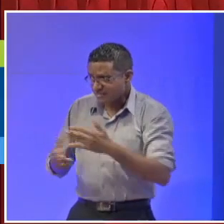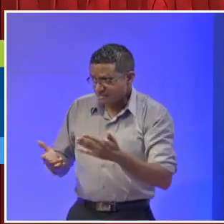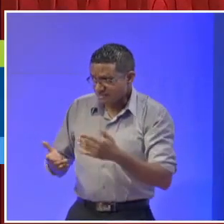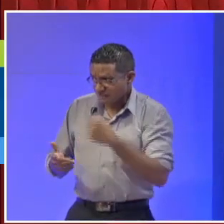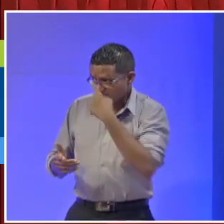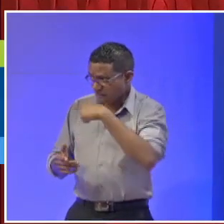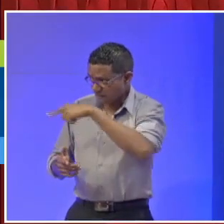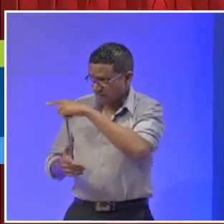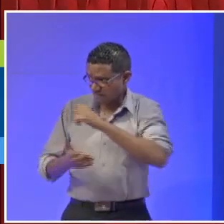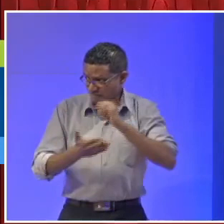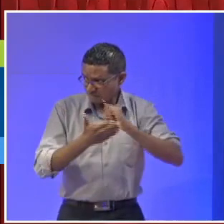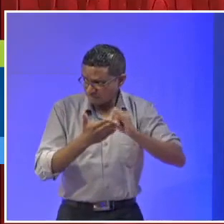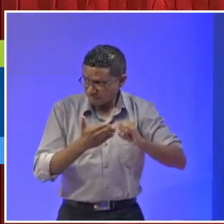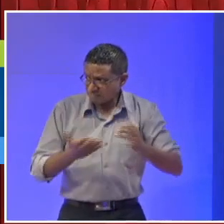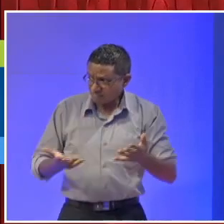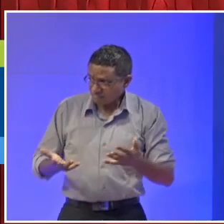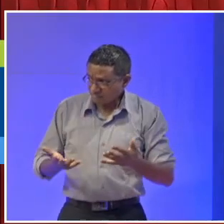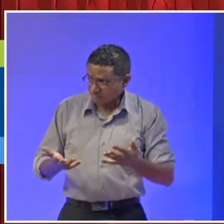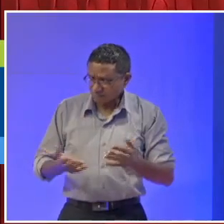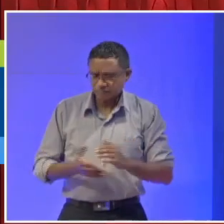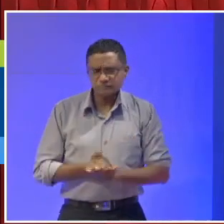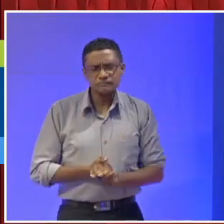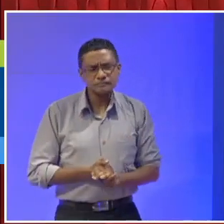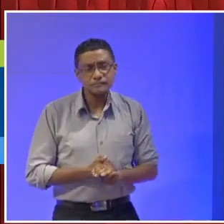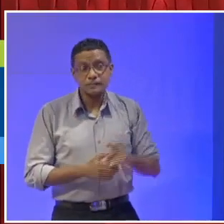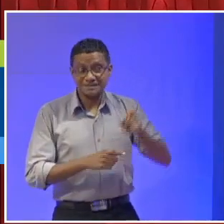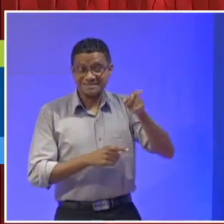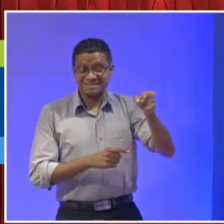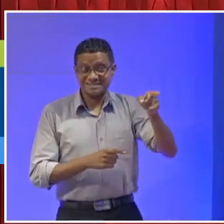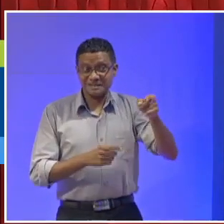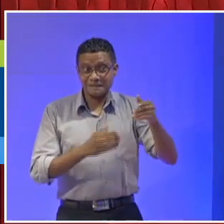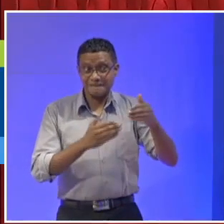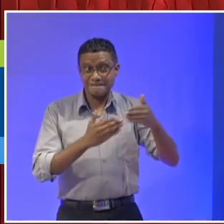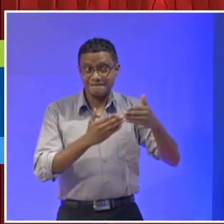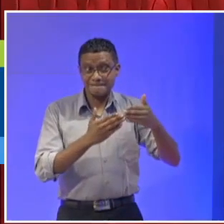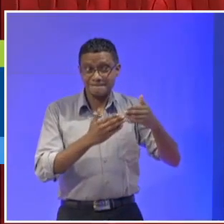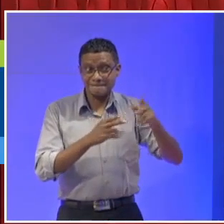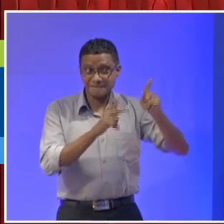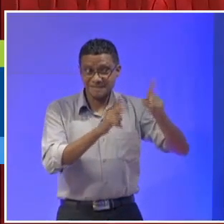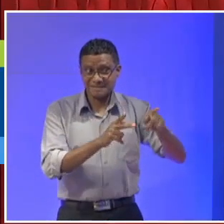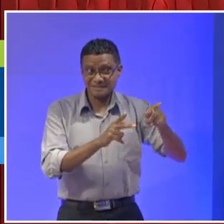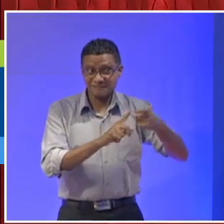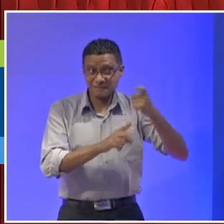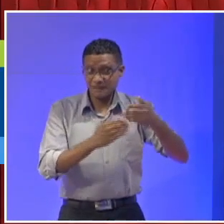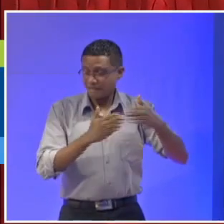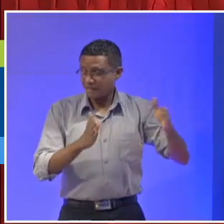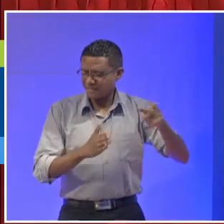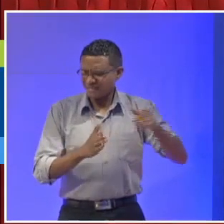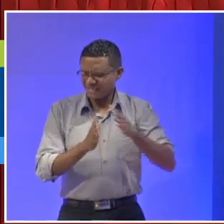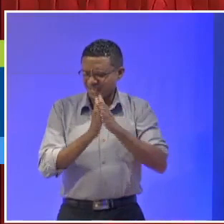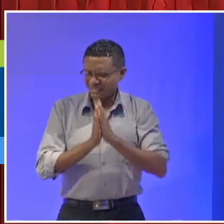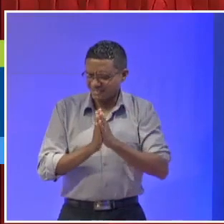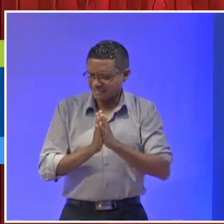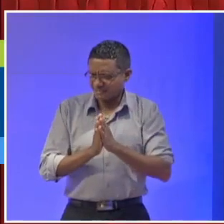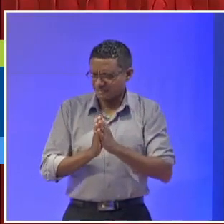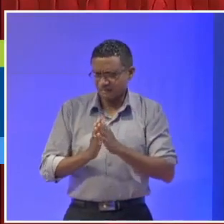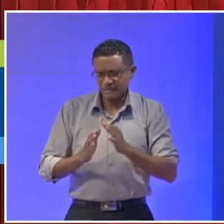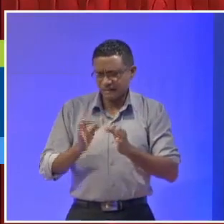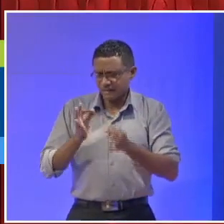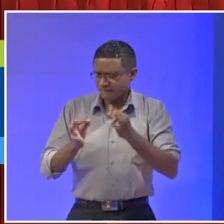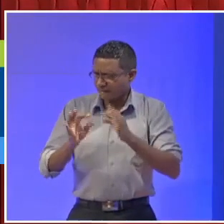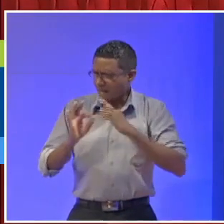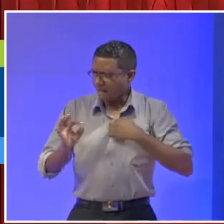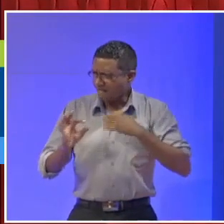The question from the member of the public is asking, if you have a family plot in a cemetery and you have